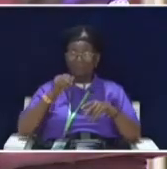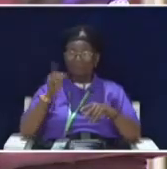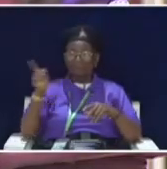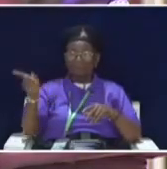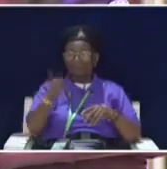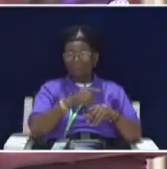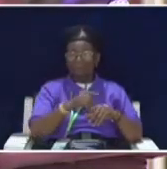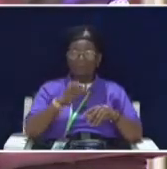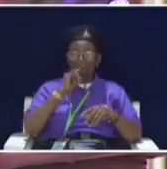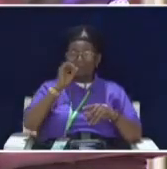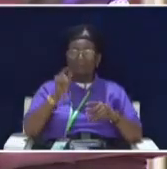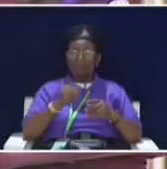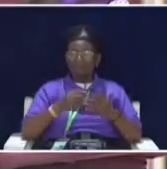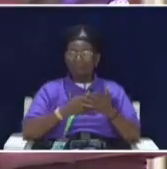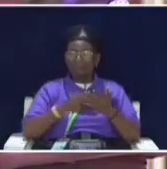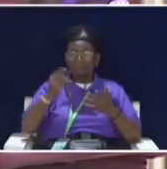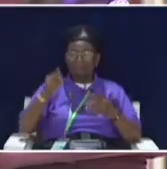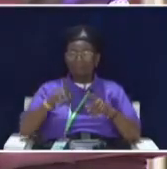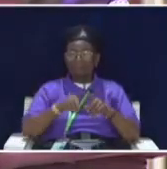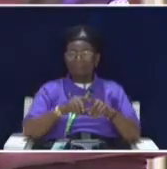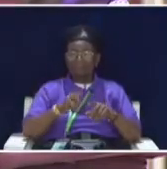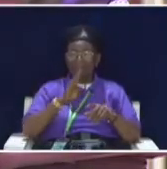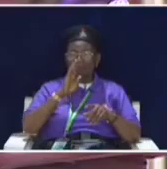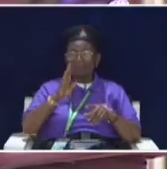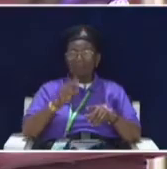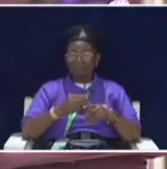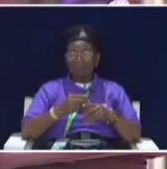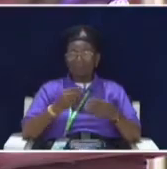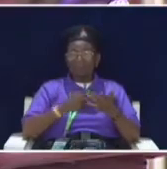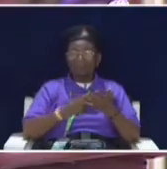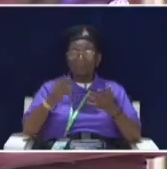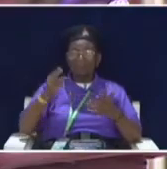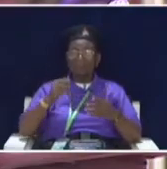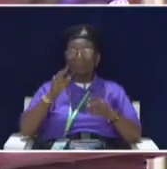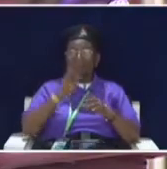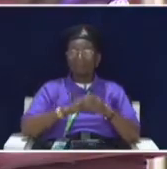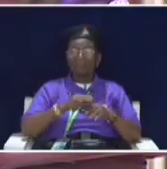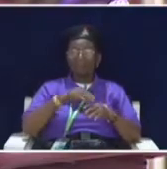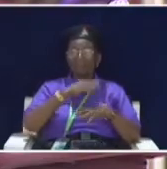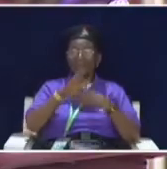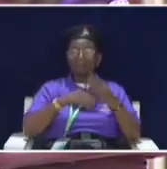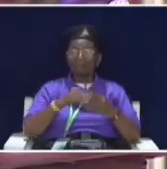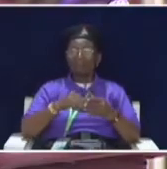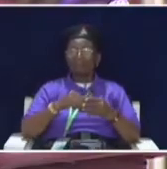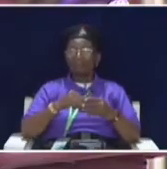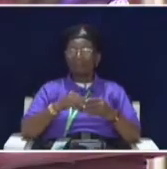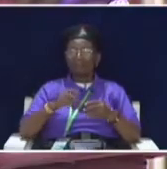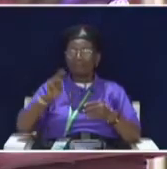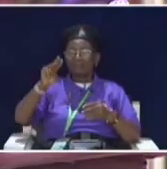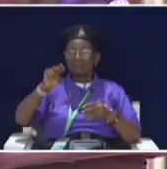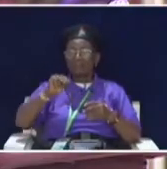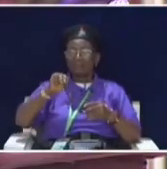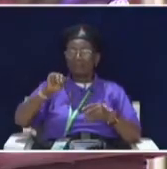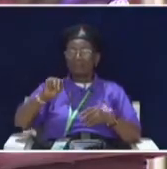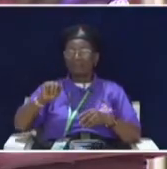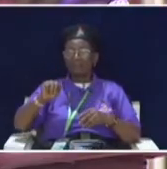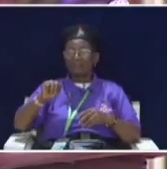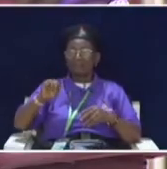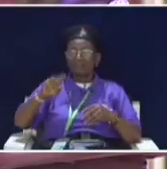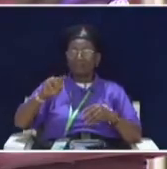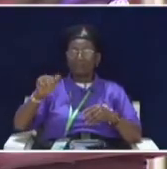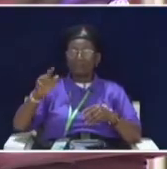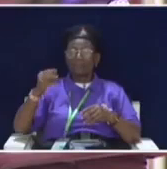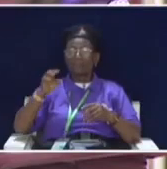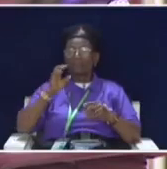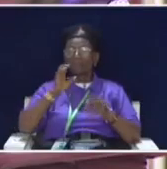mimo. So be ye holy in all manner of your conversations. Bẹ́ẹ̀ni kí ẹ̀yin náà sì jẹ́ mímọ́ nínú ìwà yín gbogbo. For it